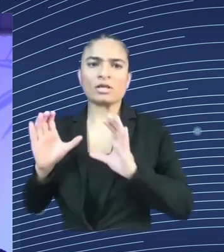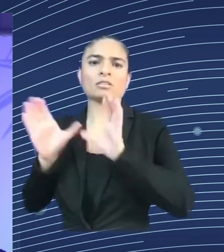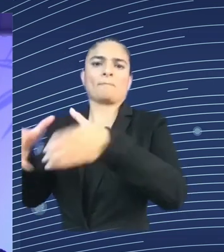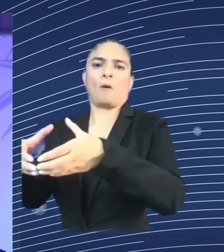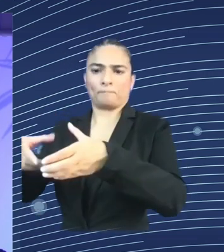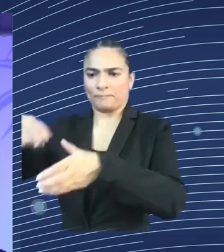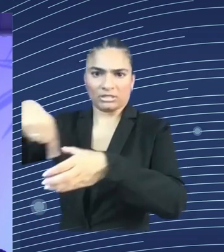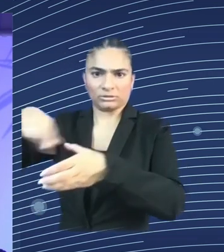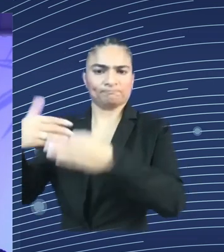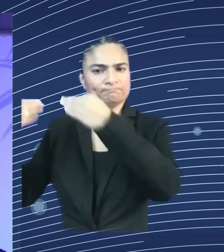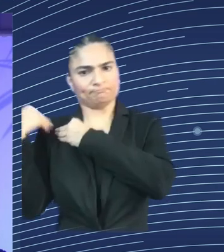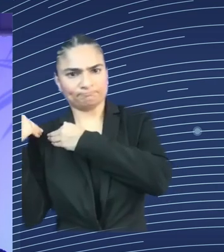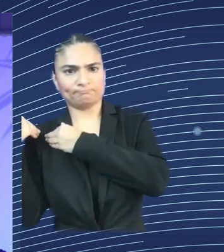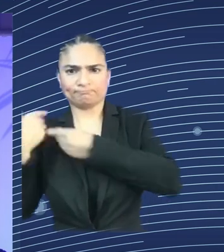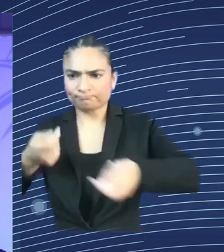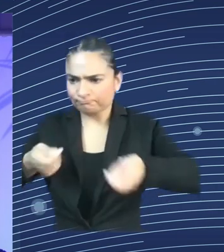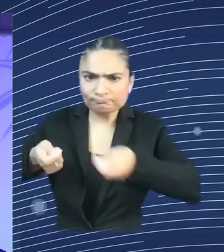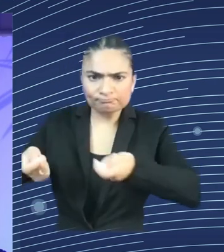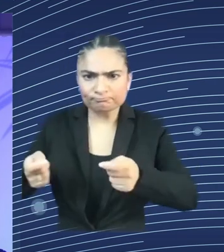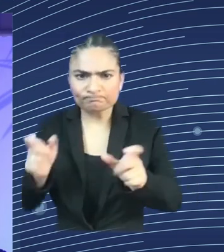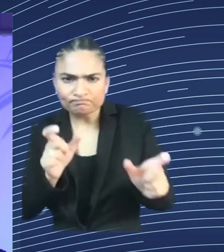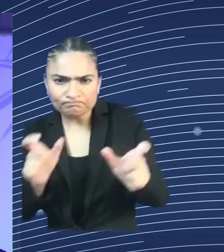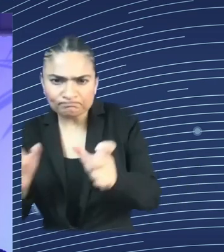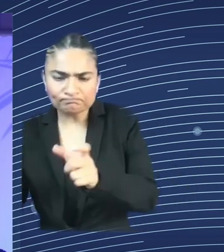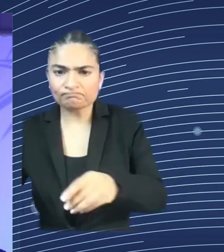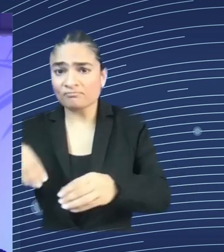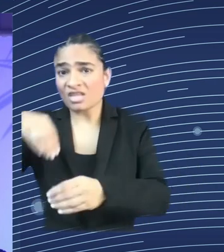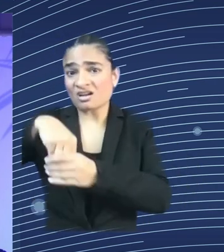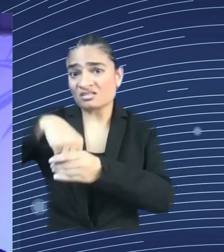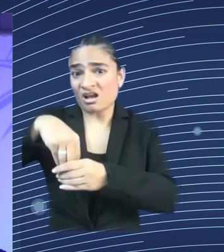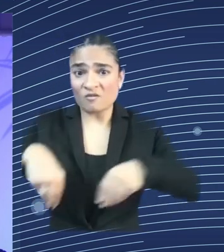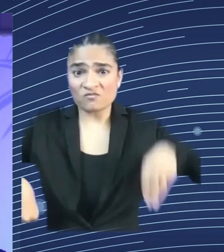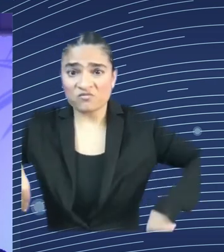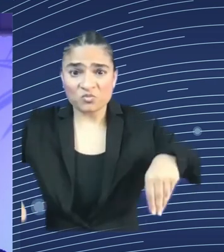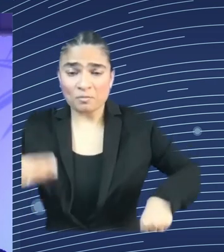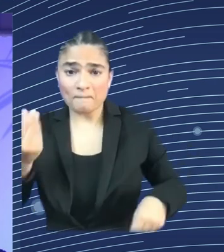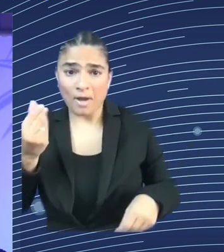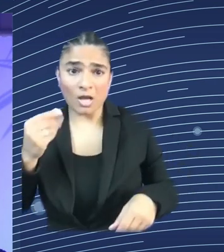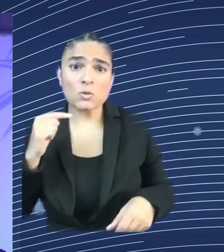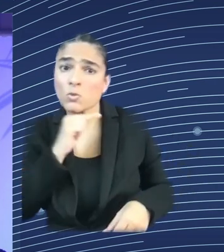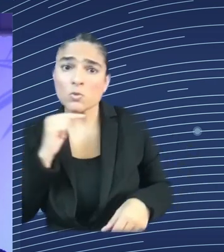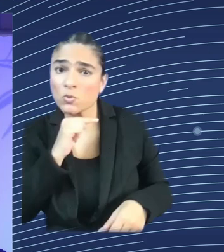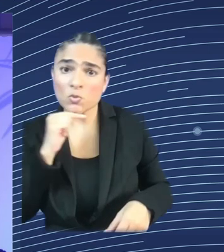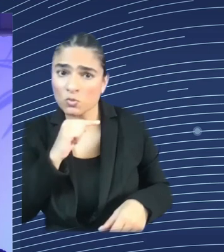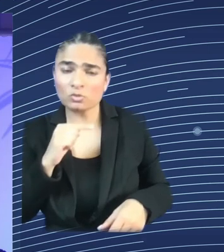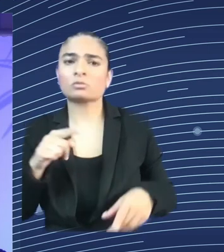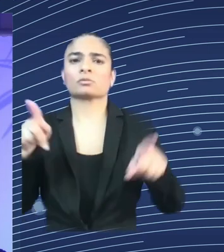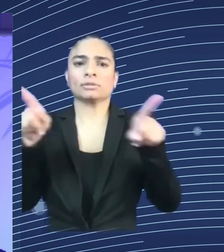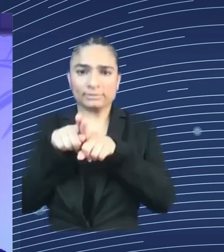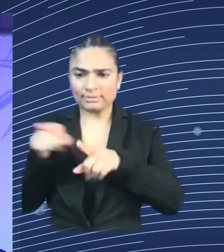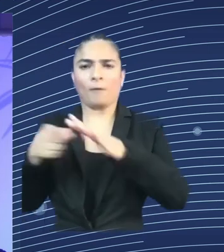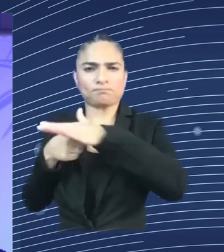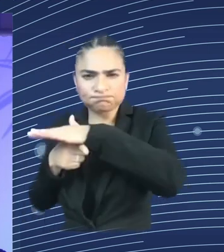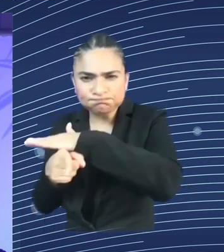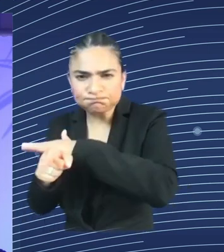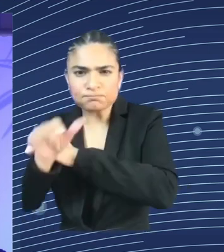AI tools to tackle the frauds. Especially, I know, even if I don't know it very deeply,